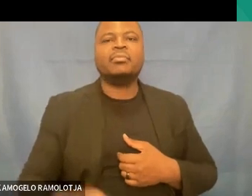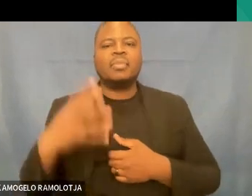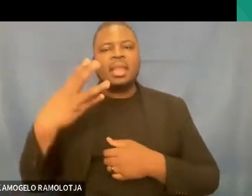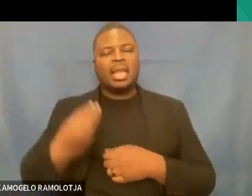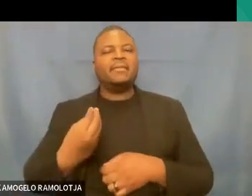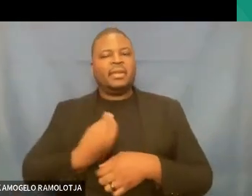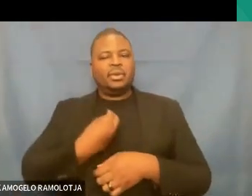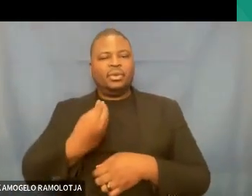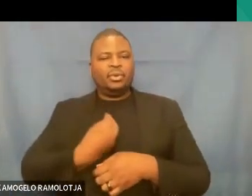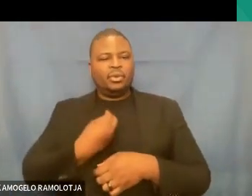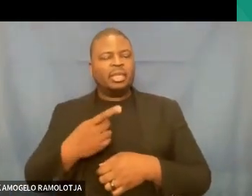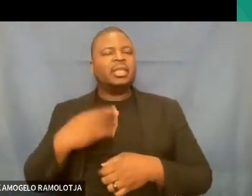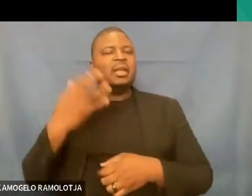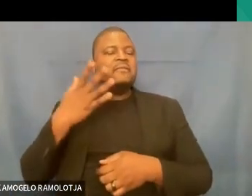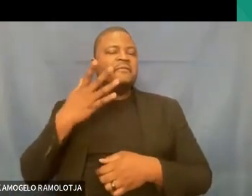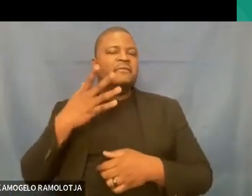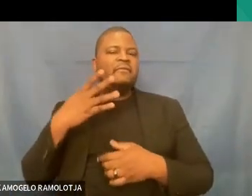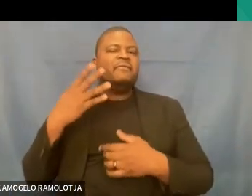but how